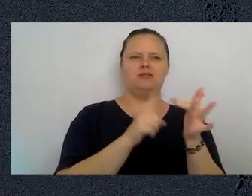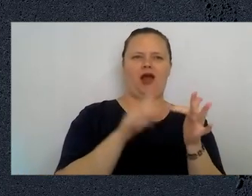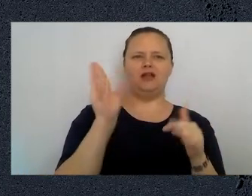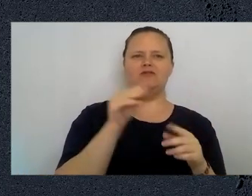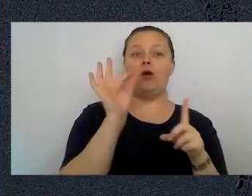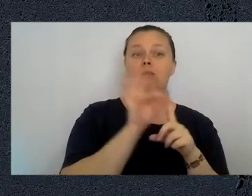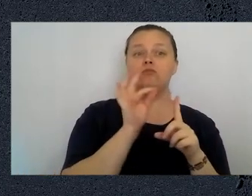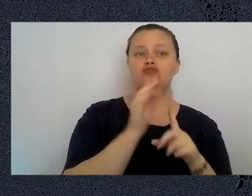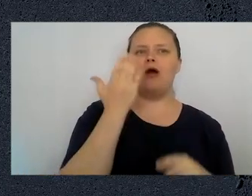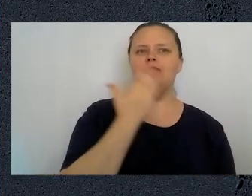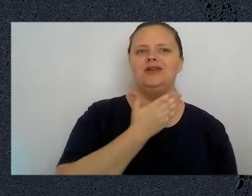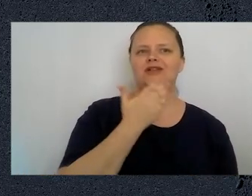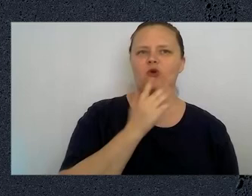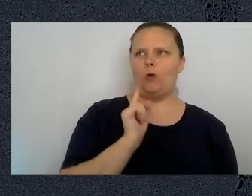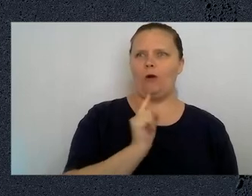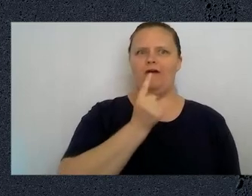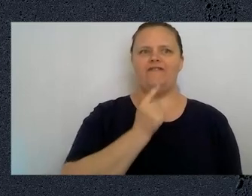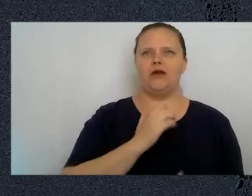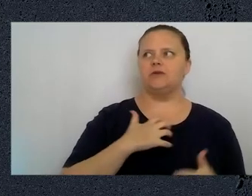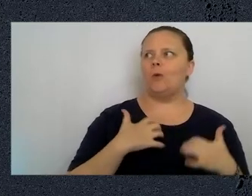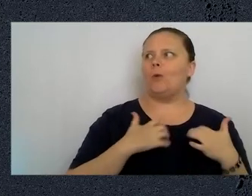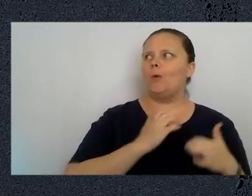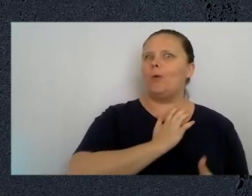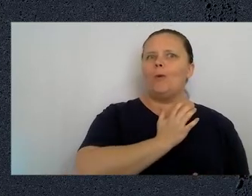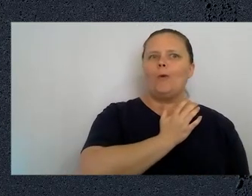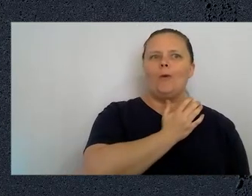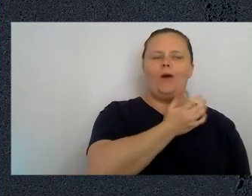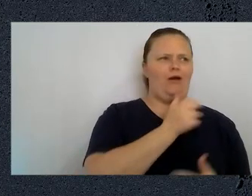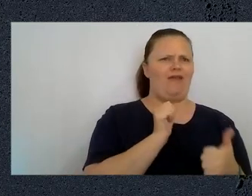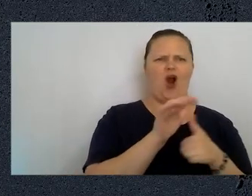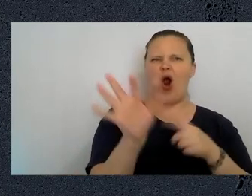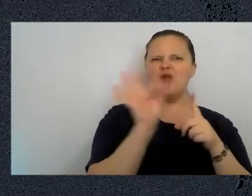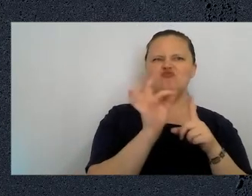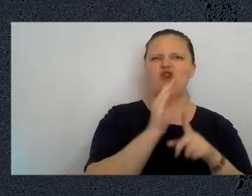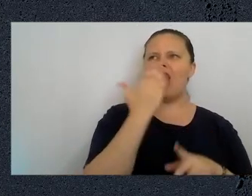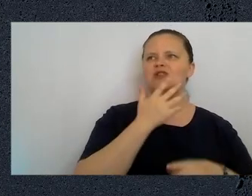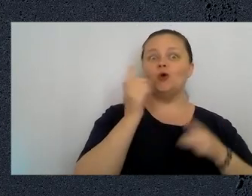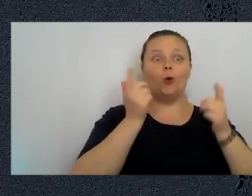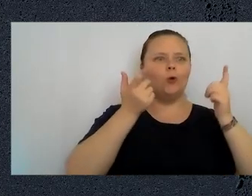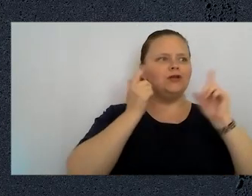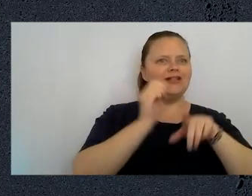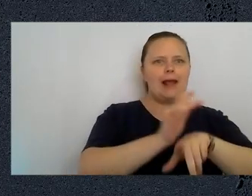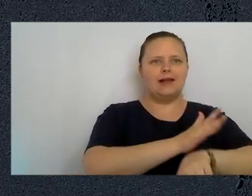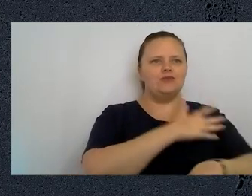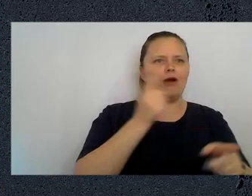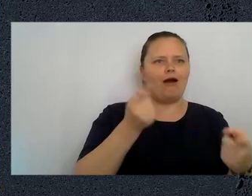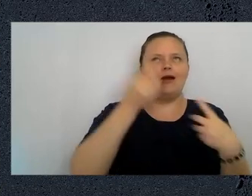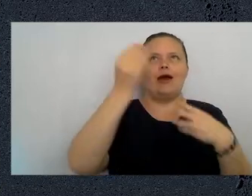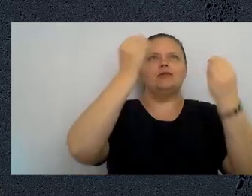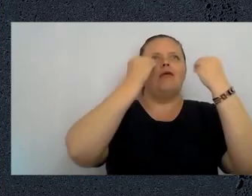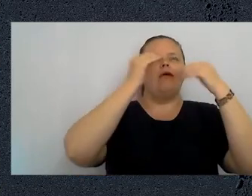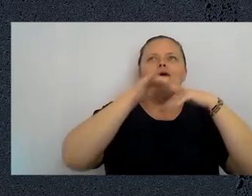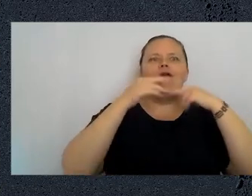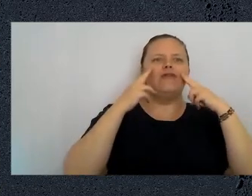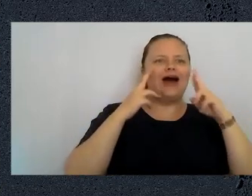when we first get enthused about science at school, we have a great primary school teacher who's inspiring us about nature and the